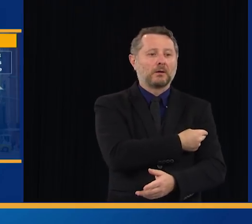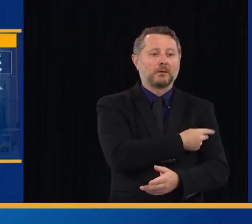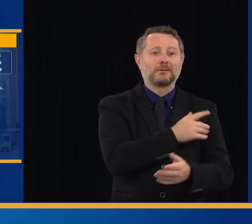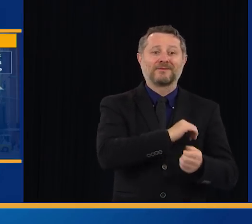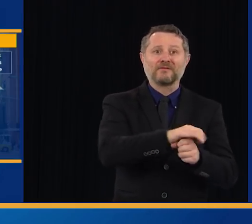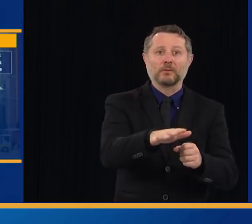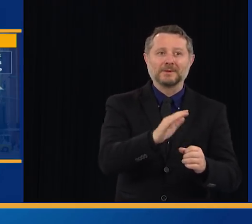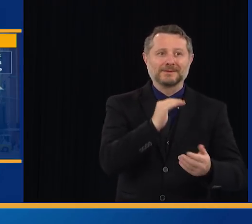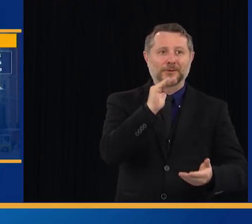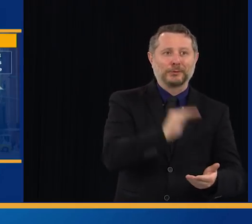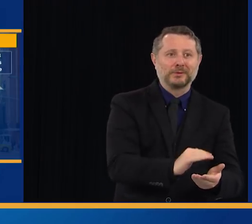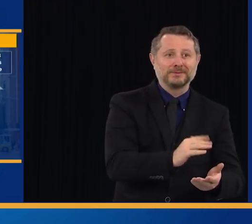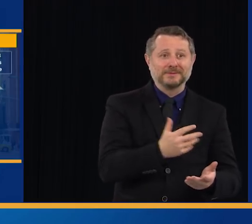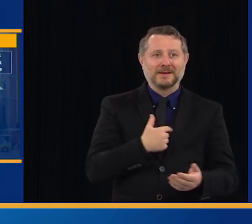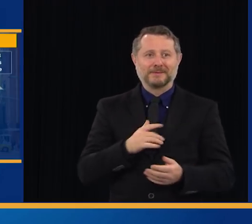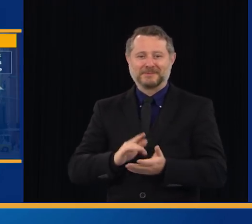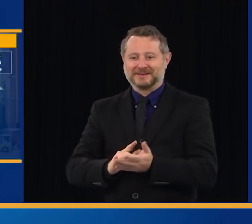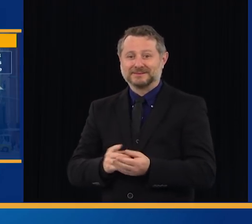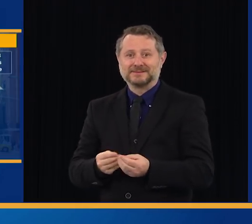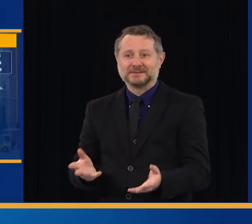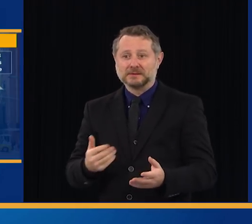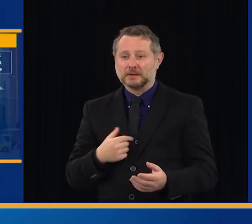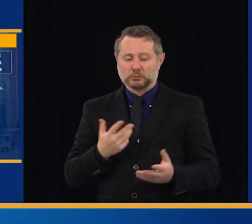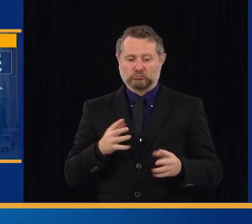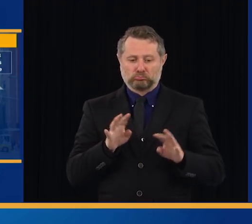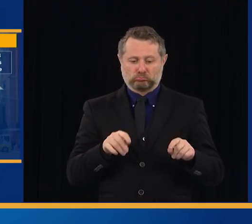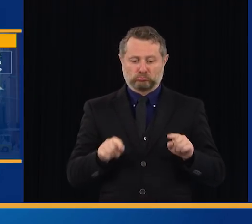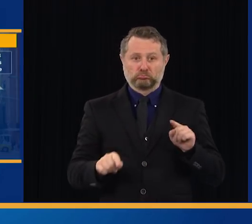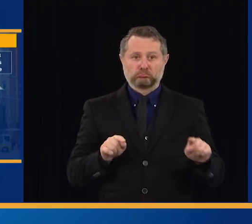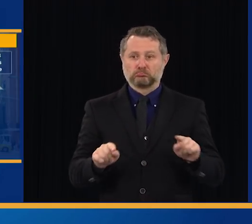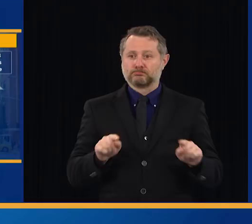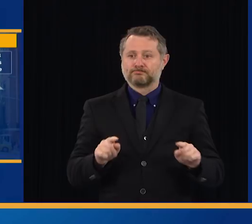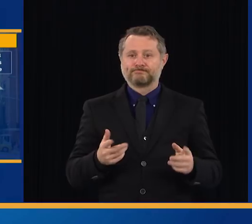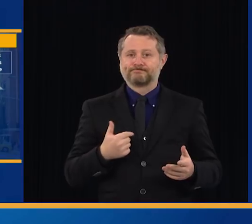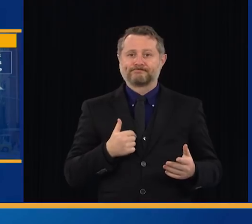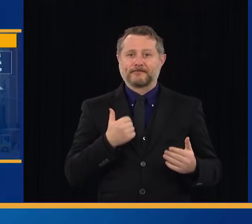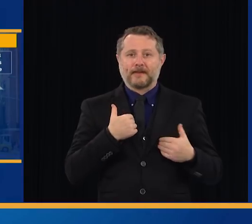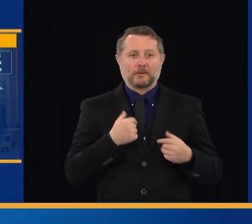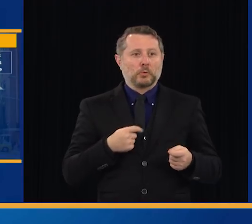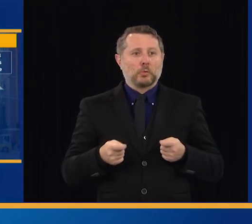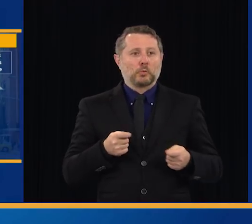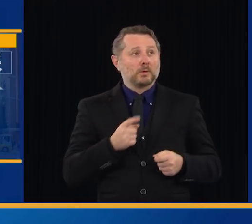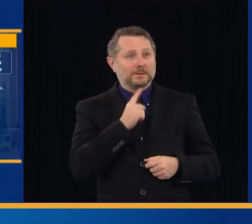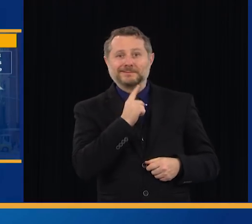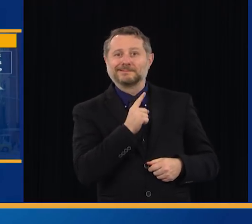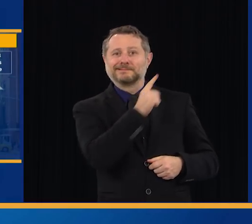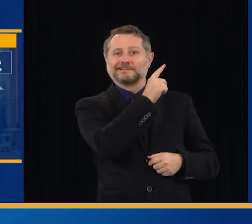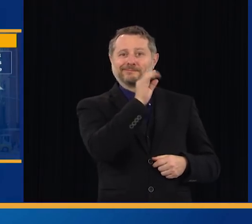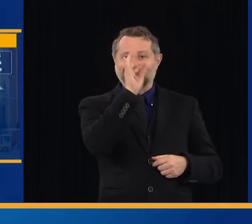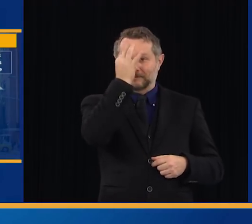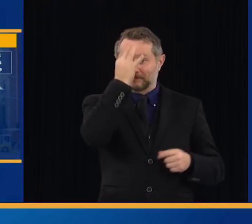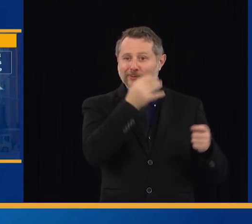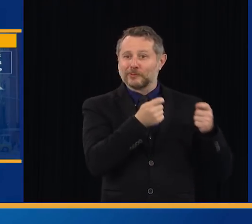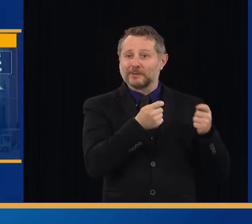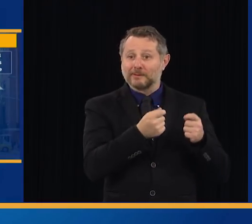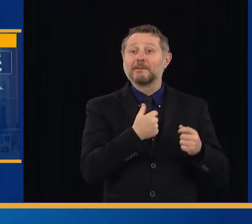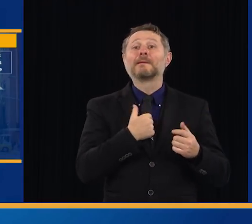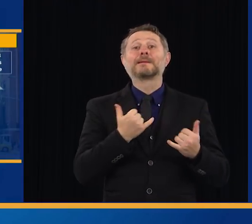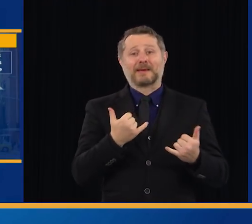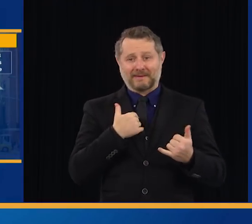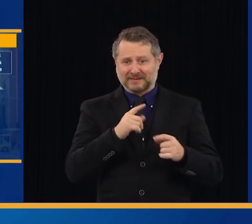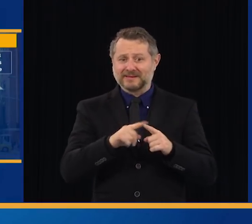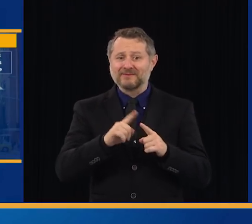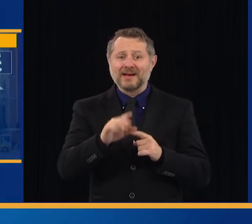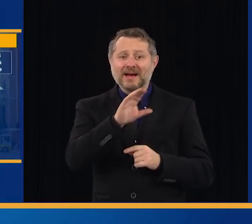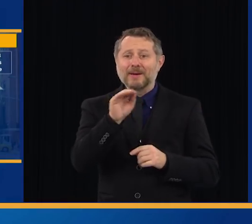are unknowns, and it's out of our bailiwick. We are working with a lot of companies that are working on treatments. We're testing treatments in